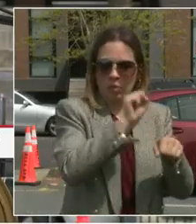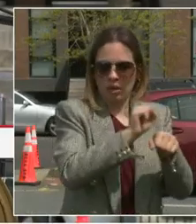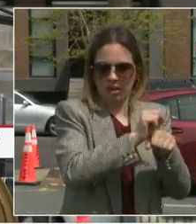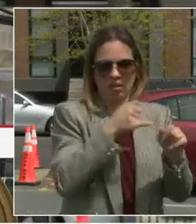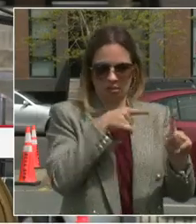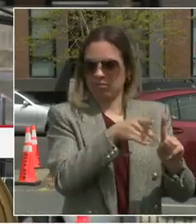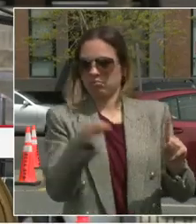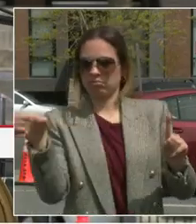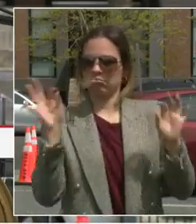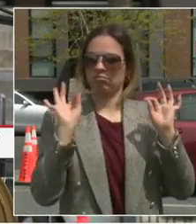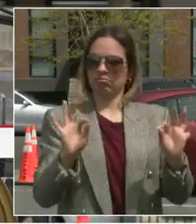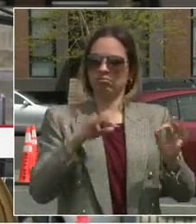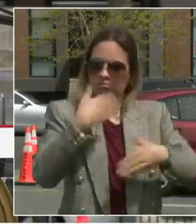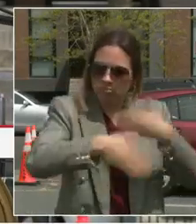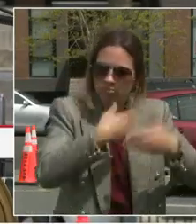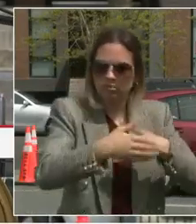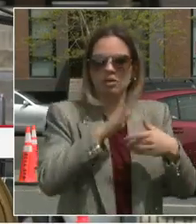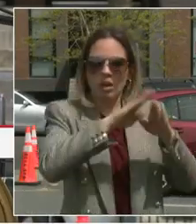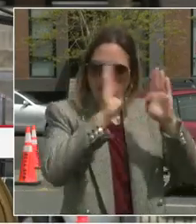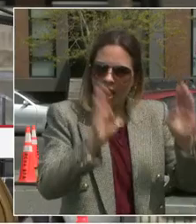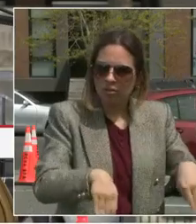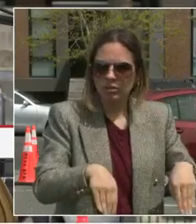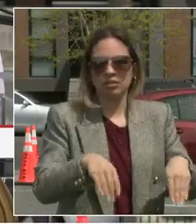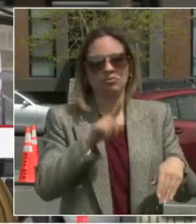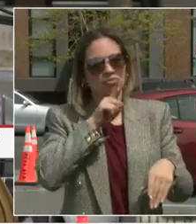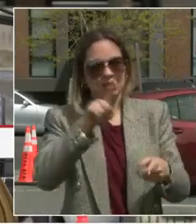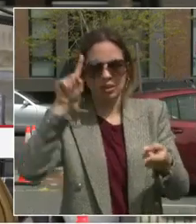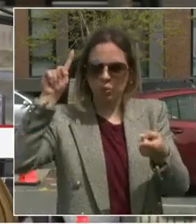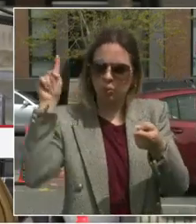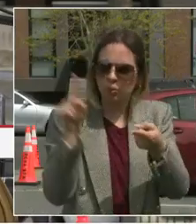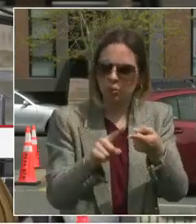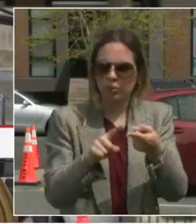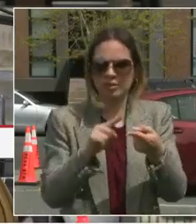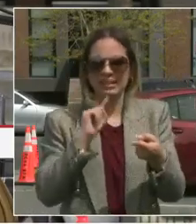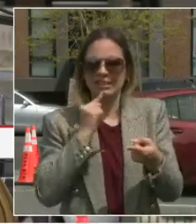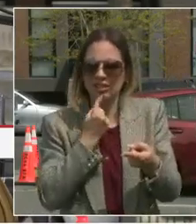end to chronic homelessness among families in the District of Columbia.